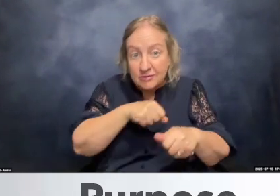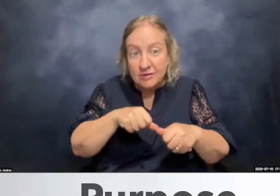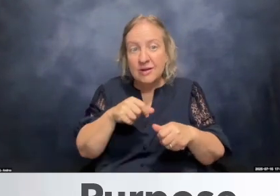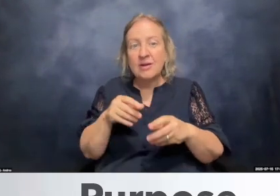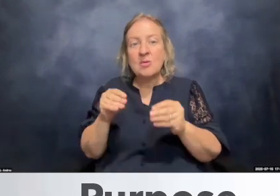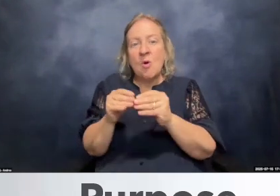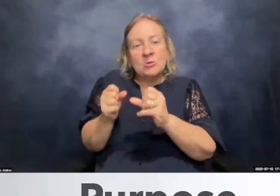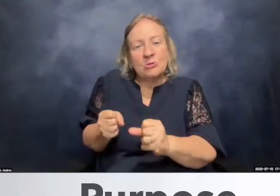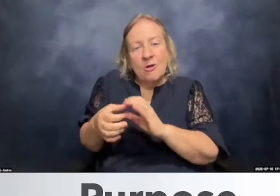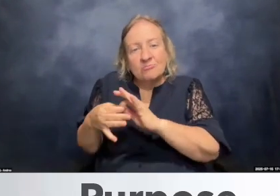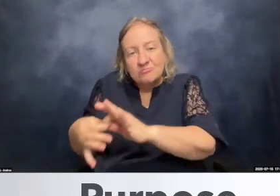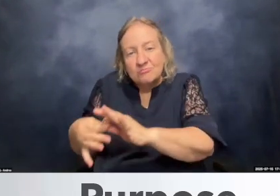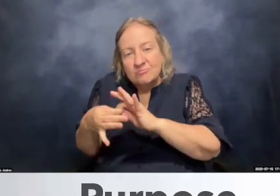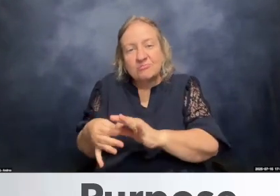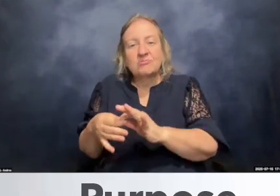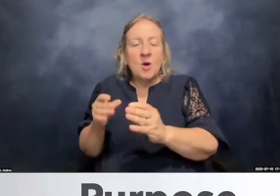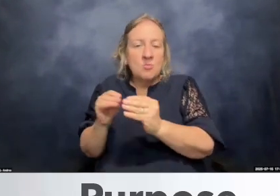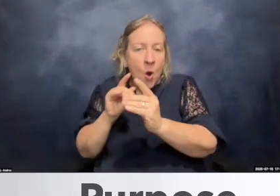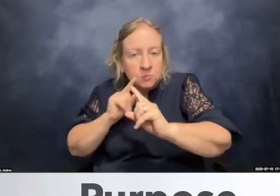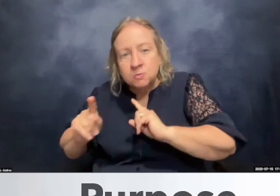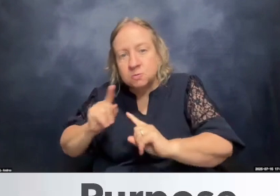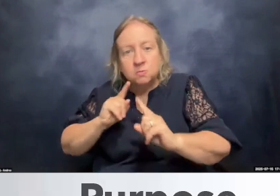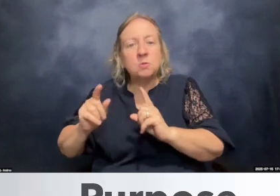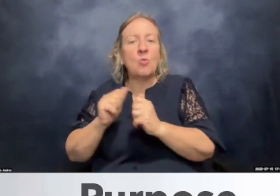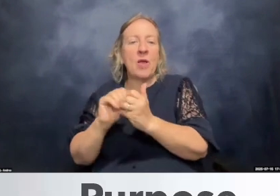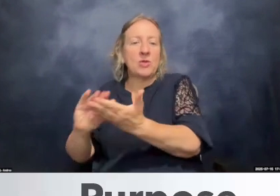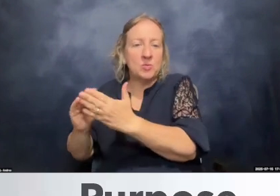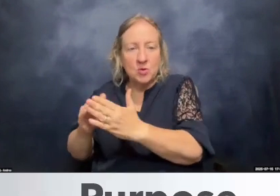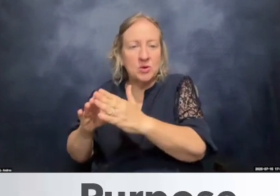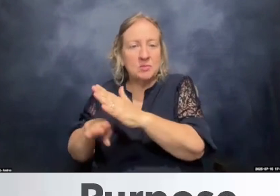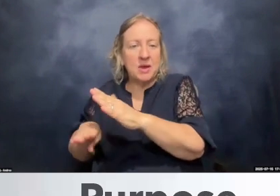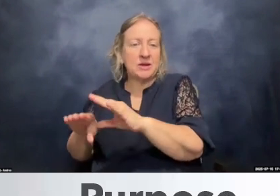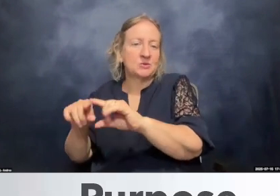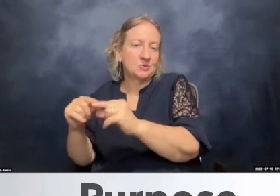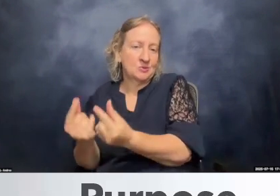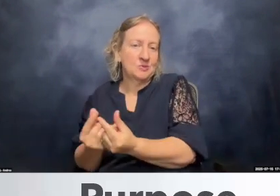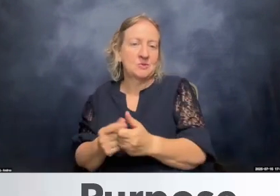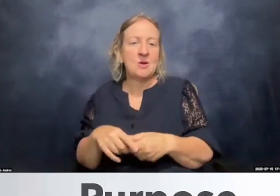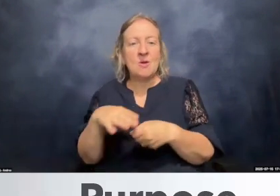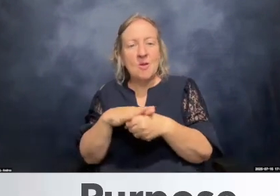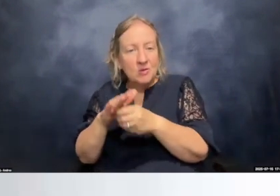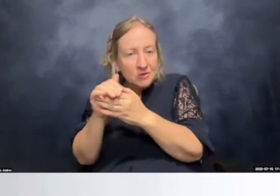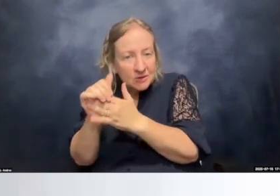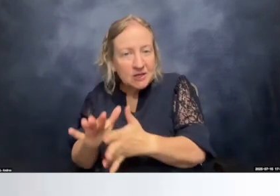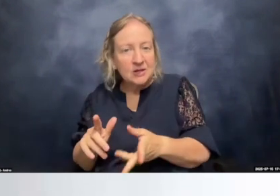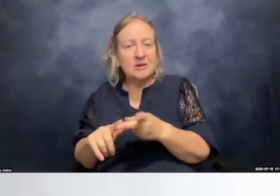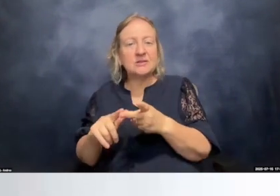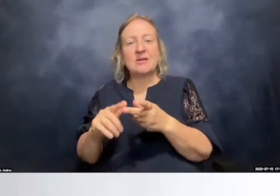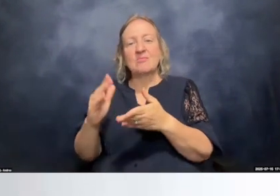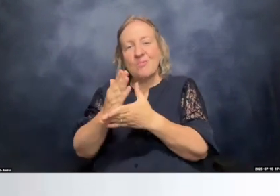community-based groups, local leaders, and invited partner organizations. Next slide, please.